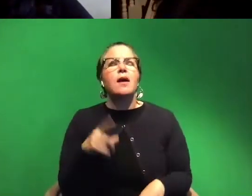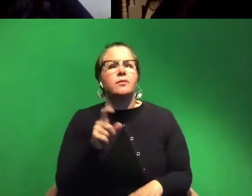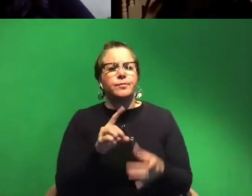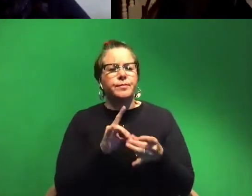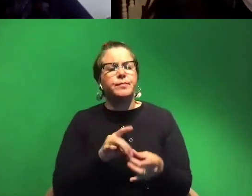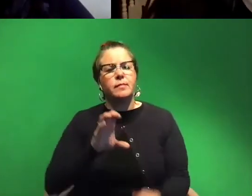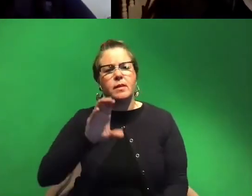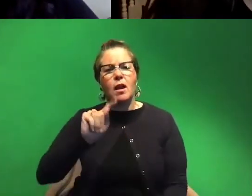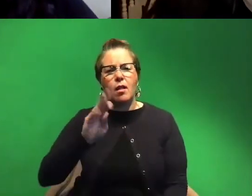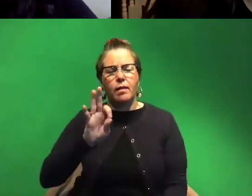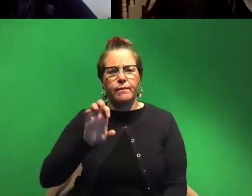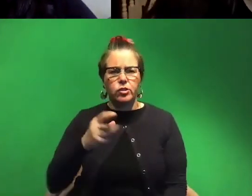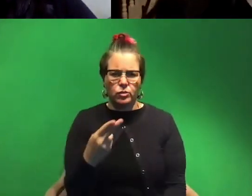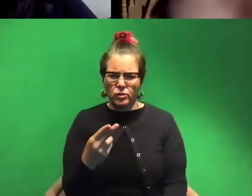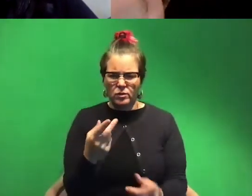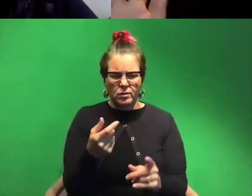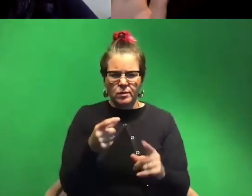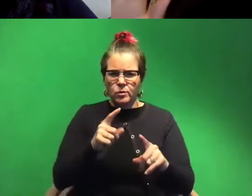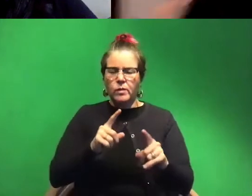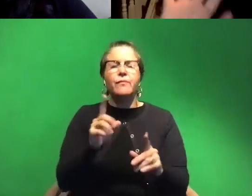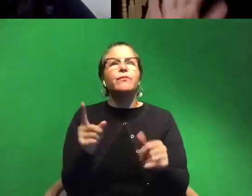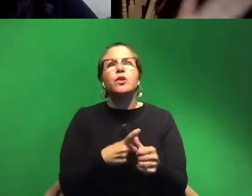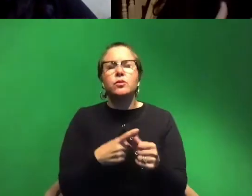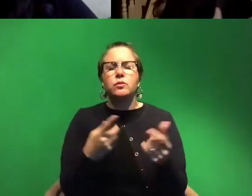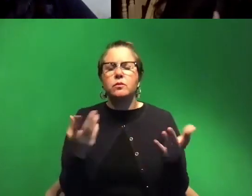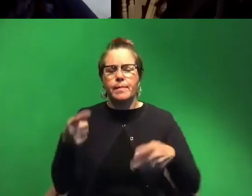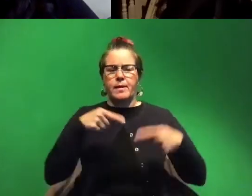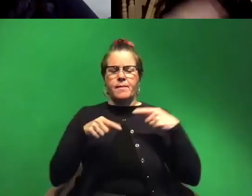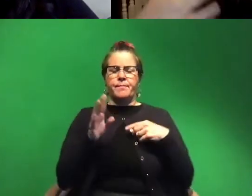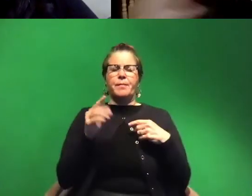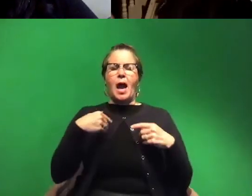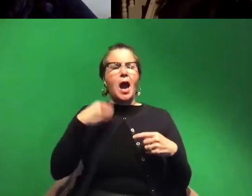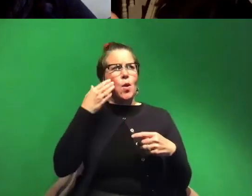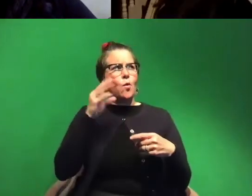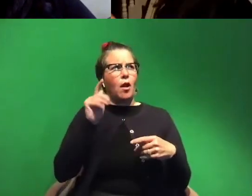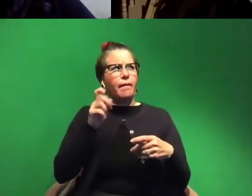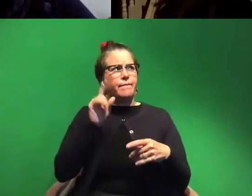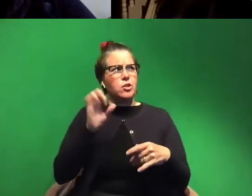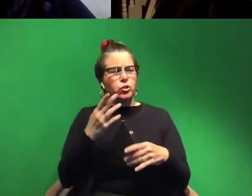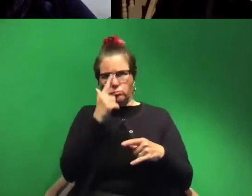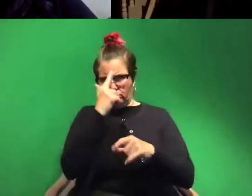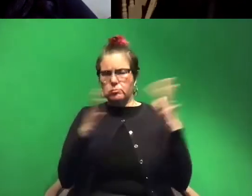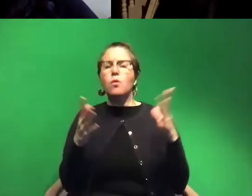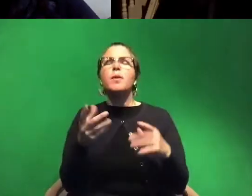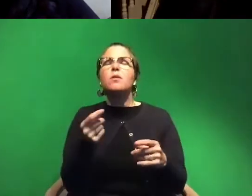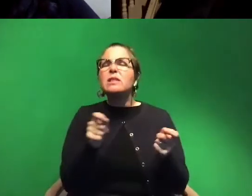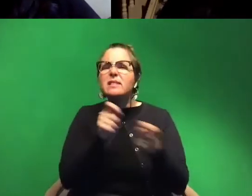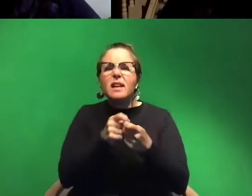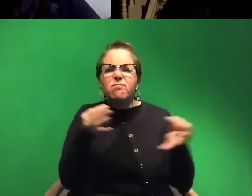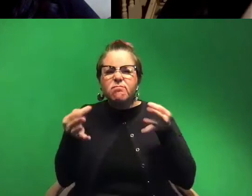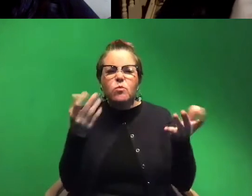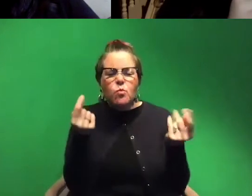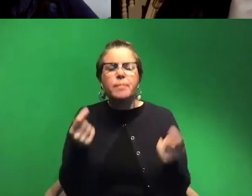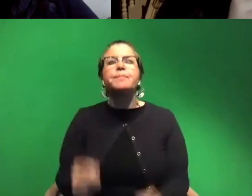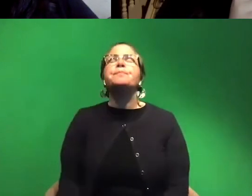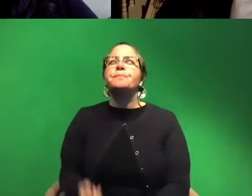cuttlefish. So what are the kind, okay, first of all, let's back up. I know what a cuttlefish is. What exactly is a cuttlefish? So a